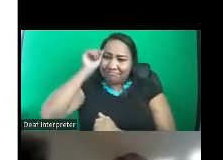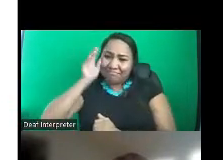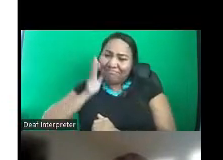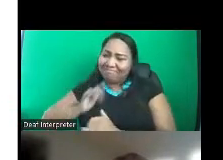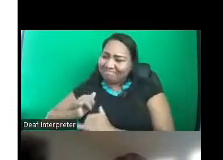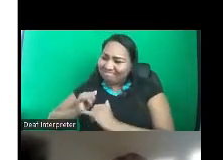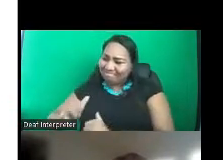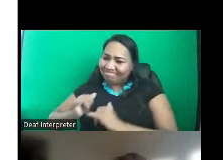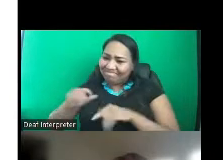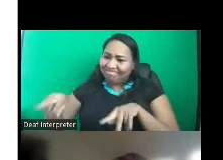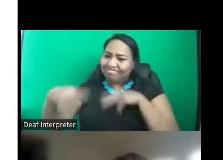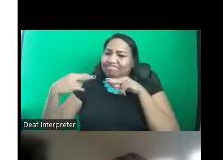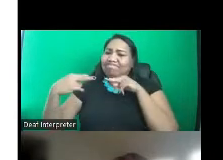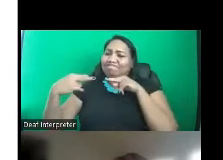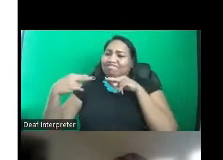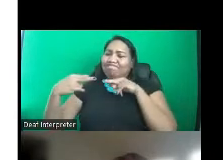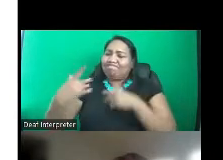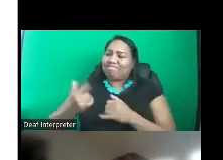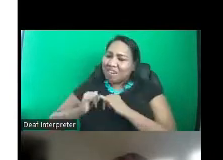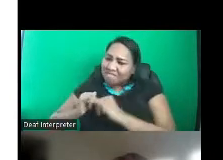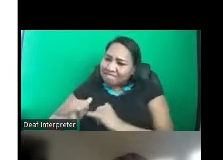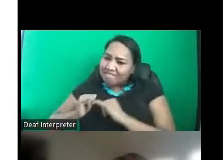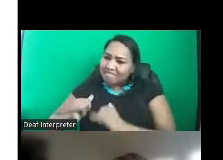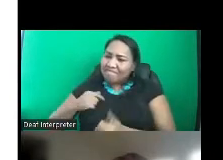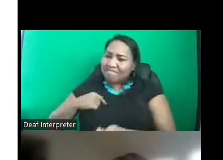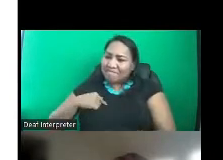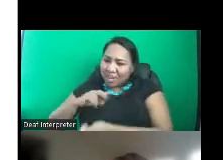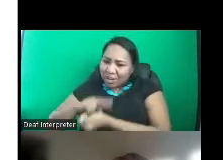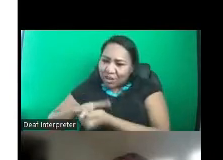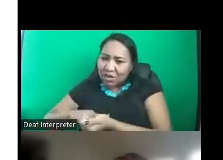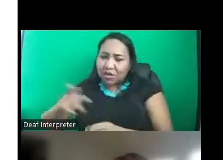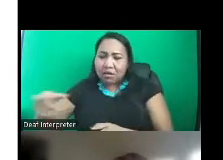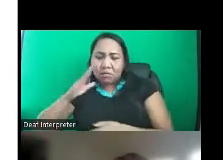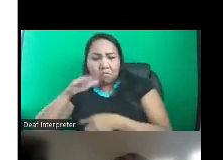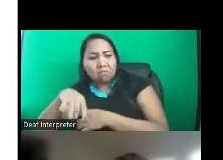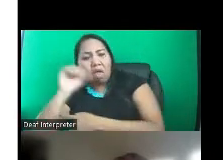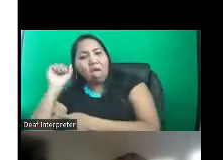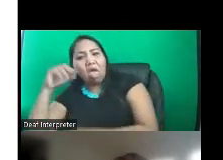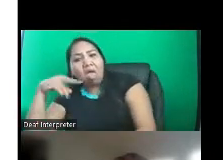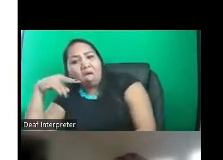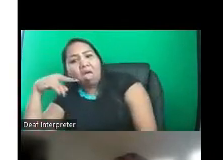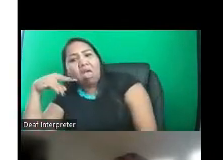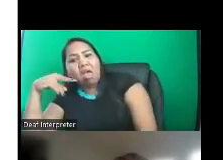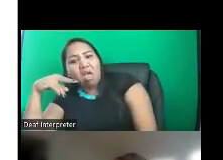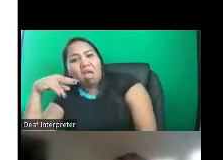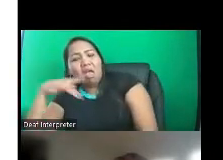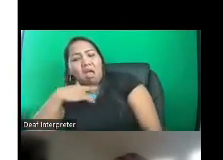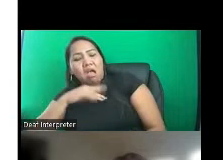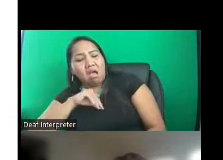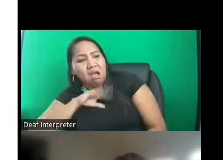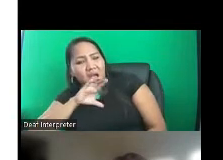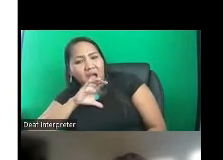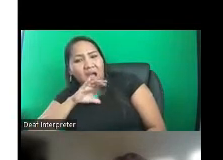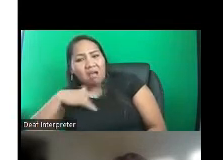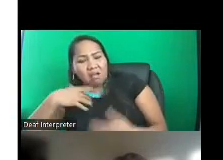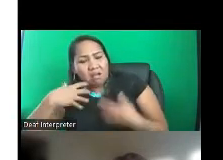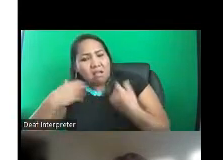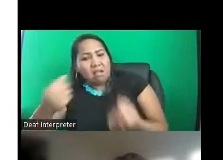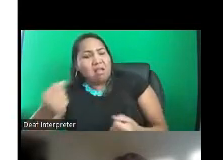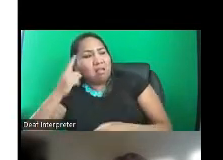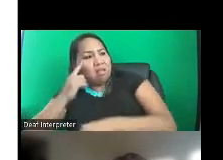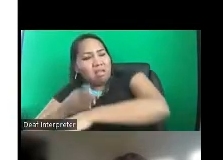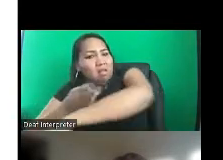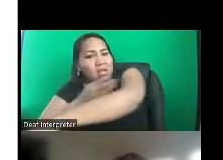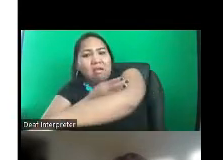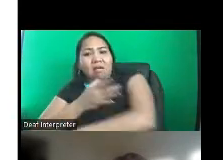helping them achieve better health. To me, I feel like